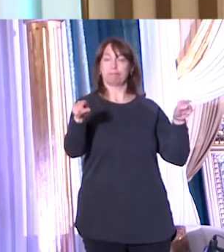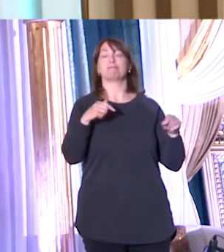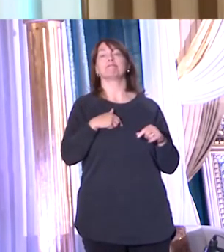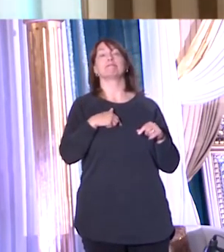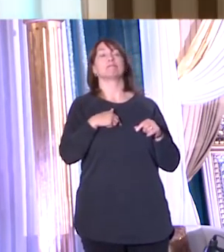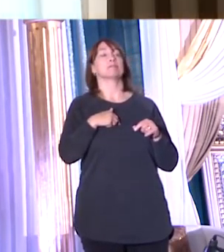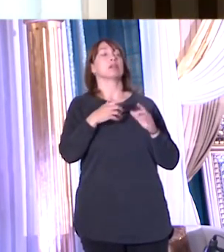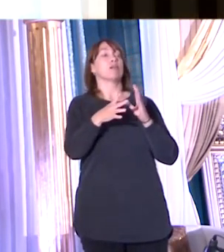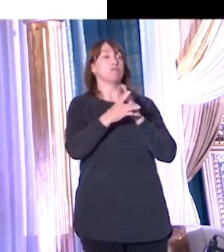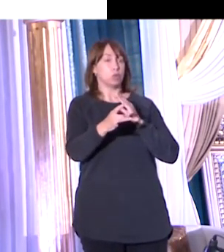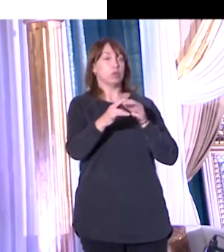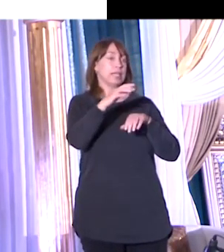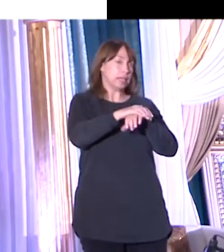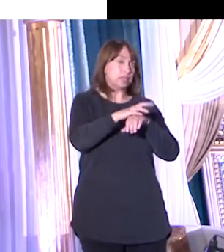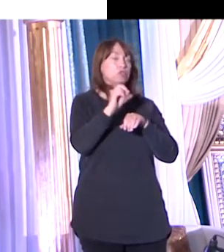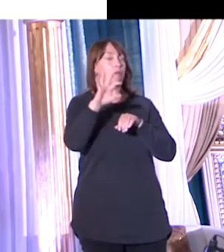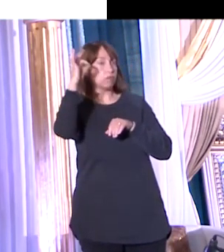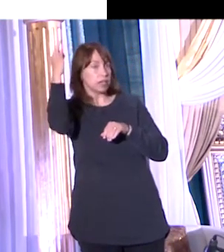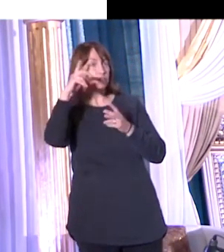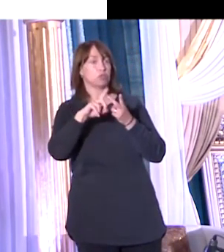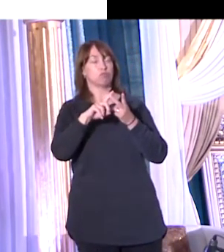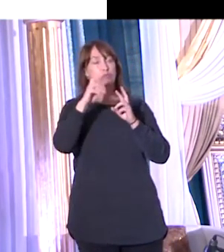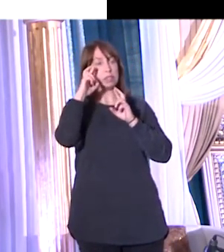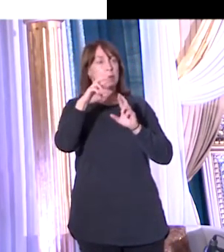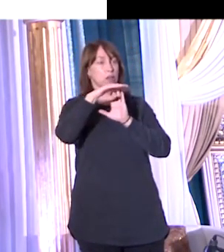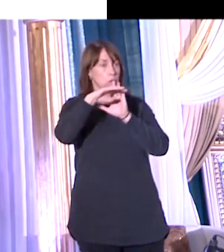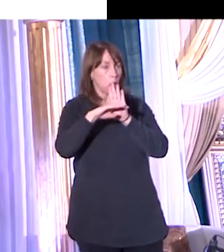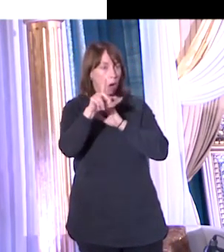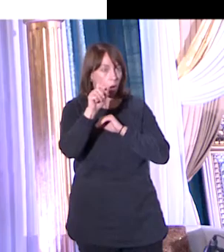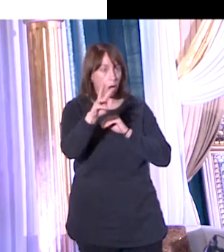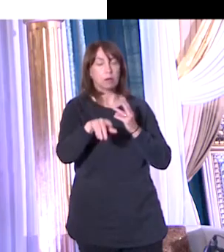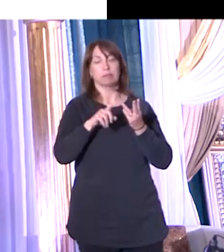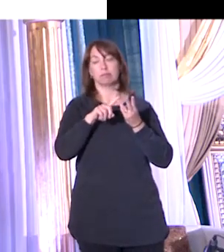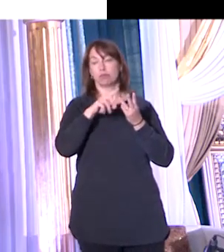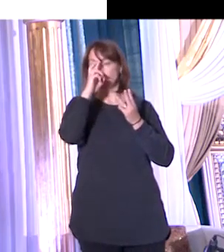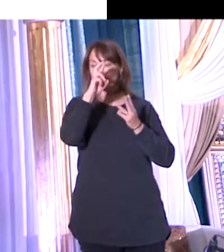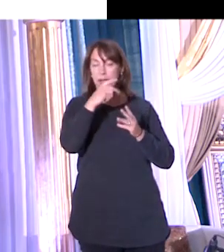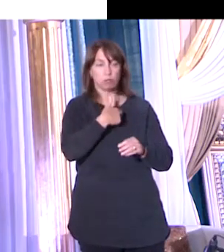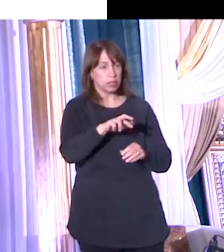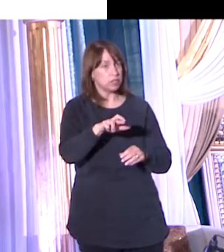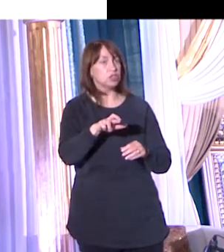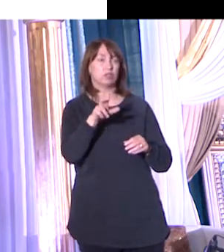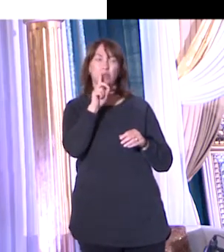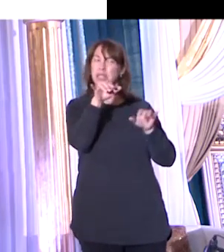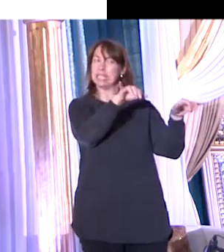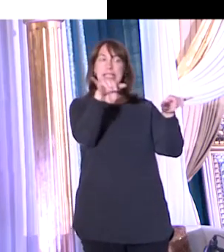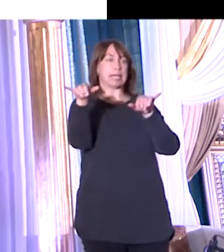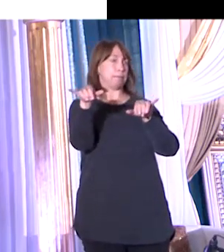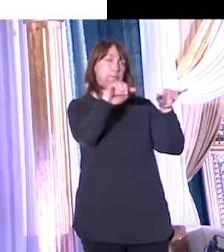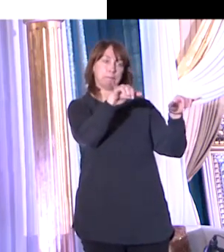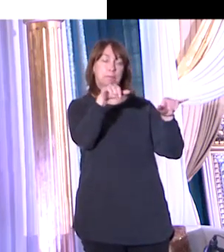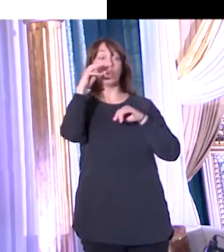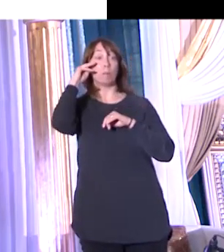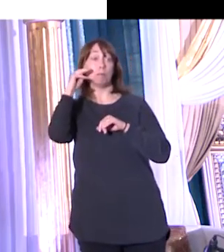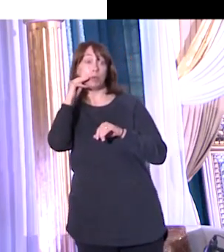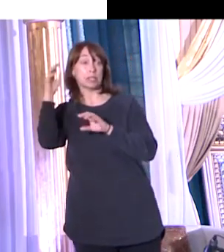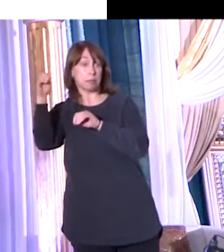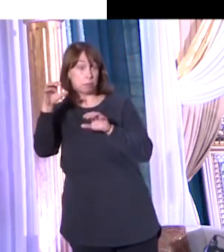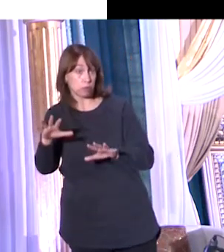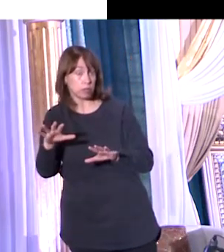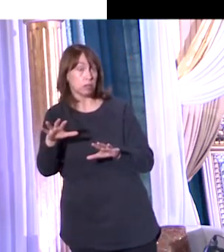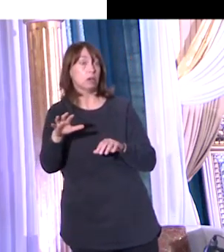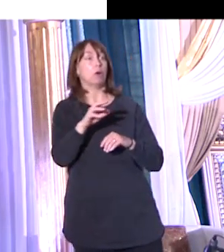for Canadian history, respect for the law, respect for religion. There's really very little difference in the views of Muslim immigrants coming